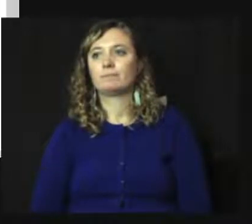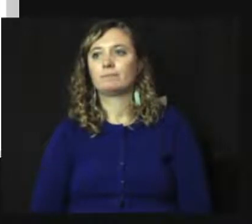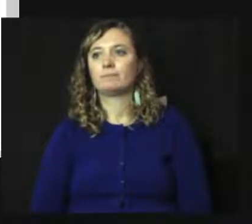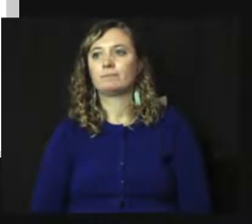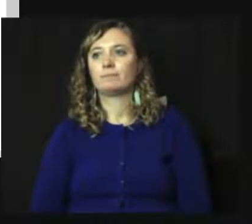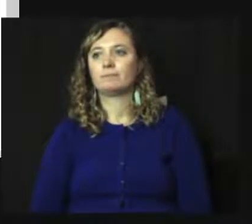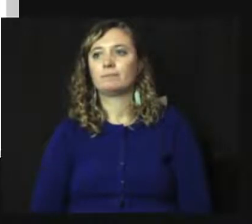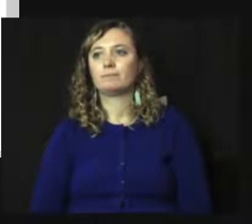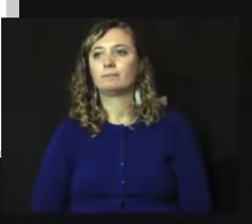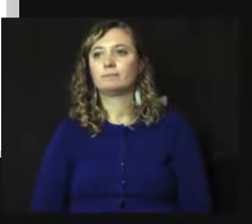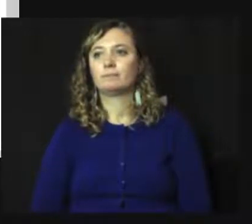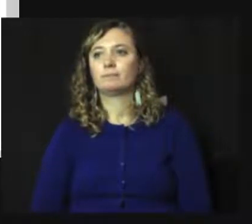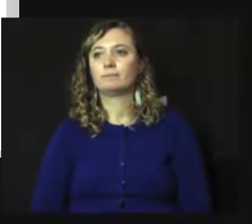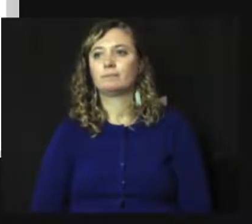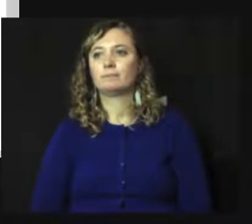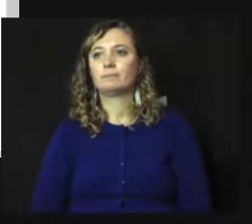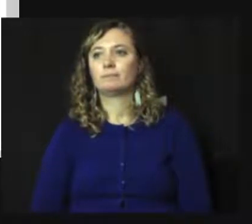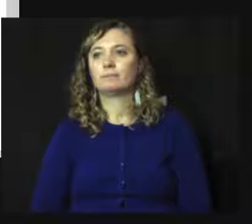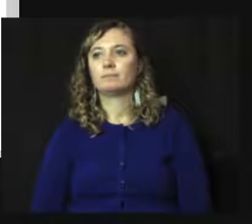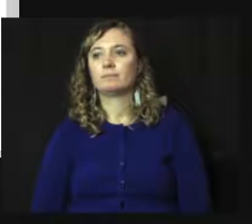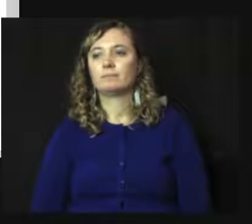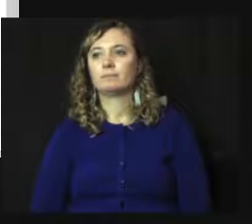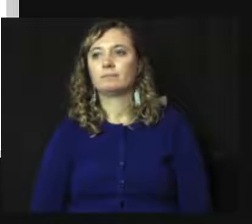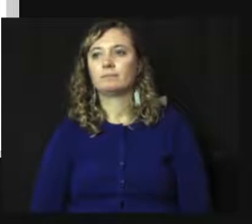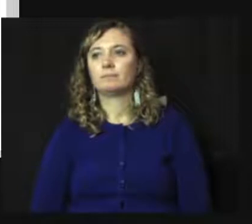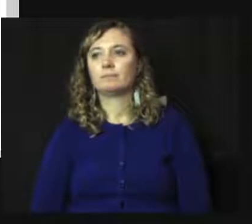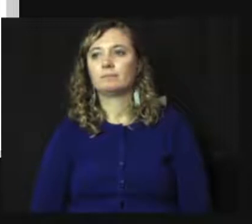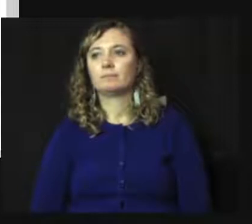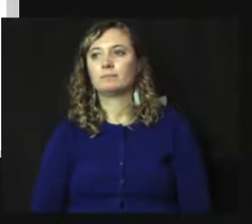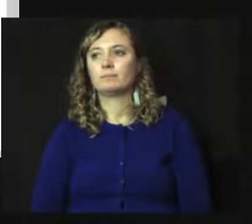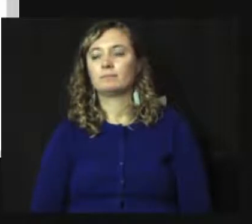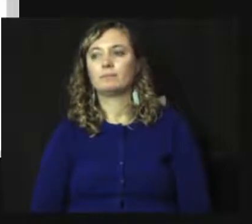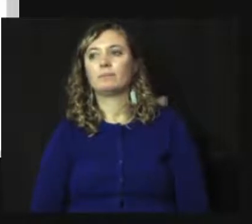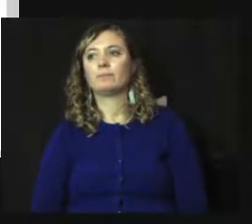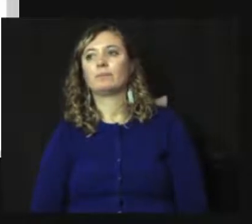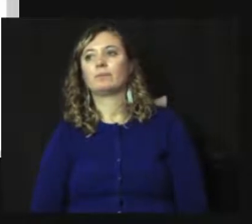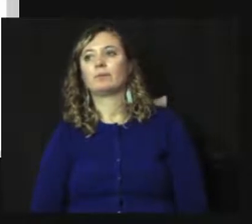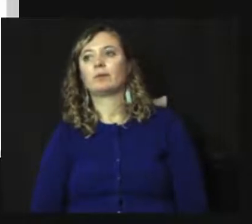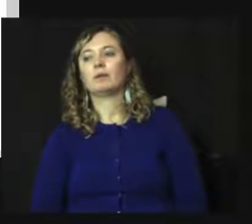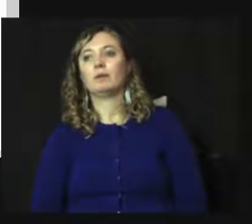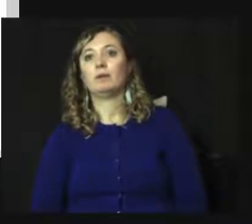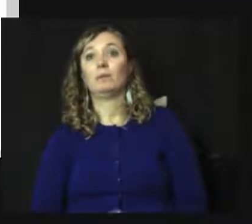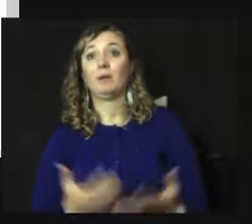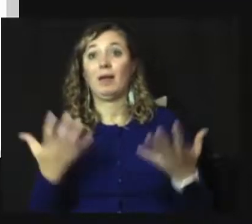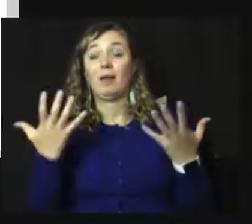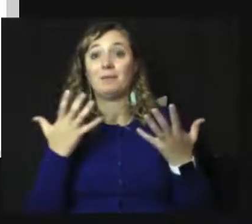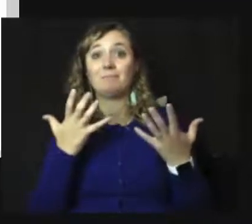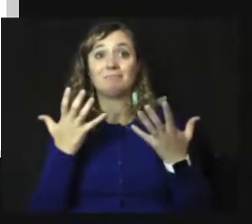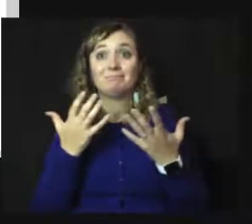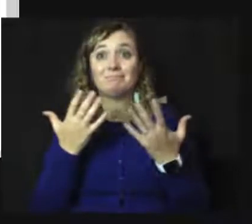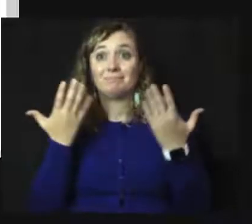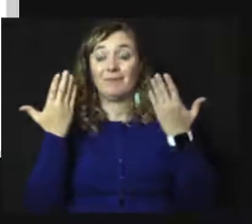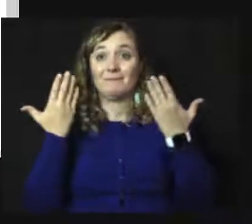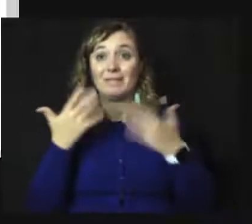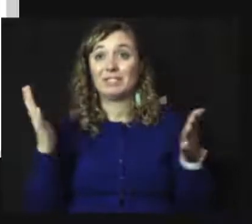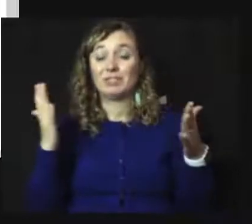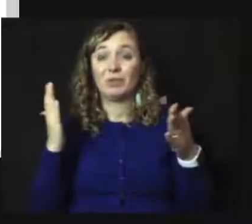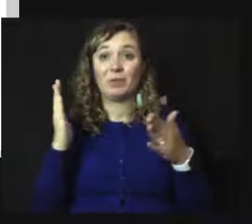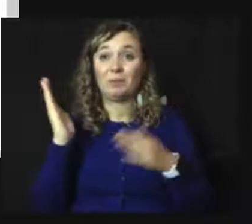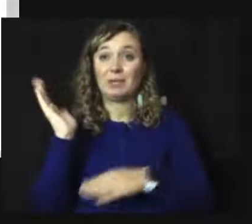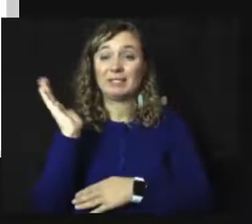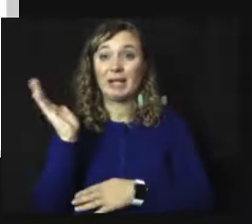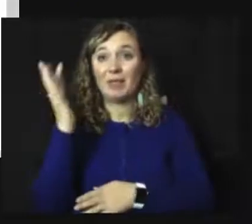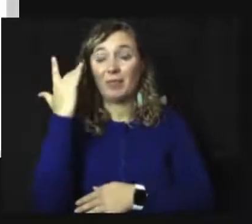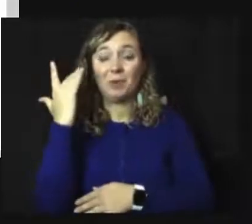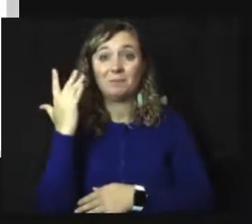I'm trying to think if there was something else I wanted to say, but like got through the whole presentation. I thought, I'm a person who talks a lot. I thought we would bust over